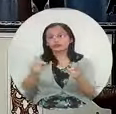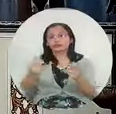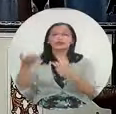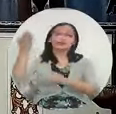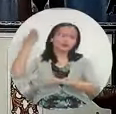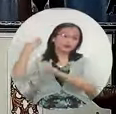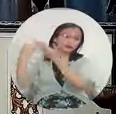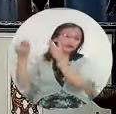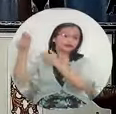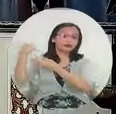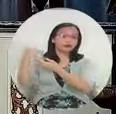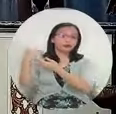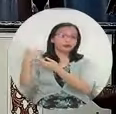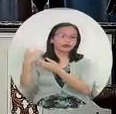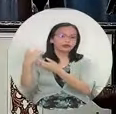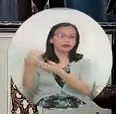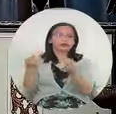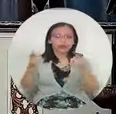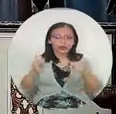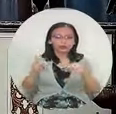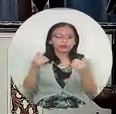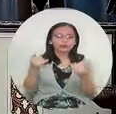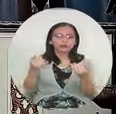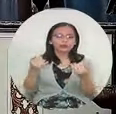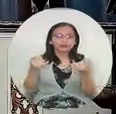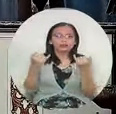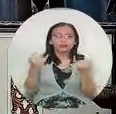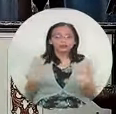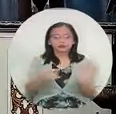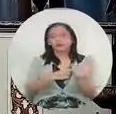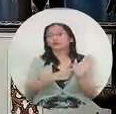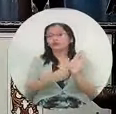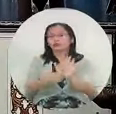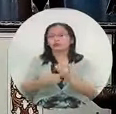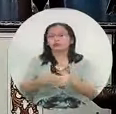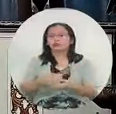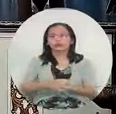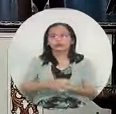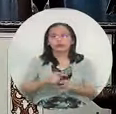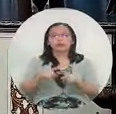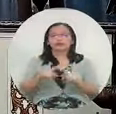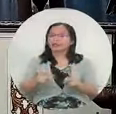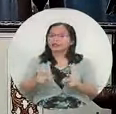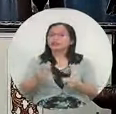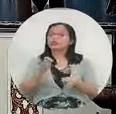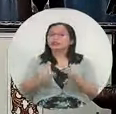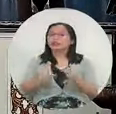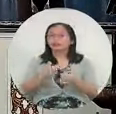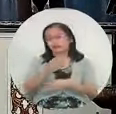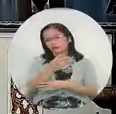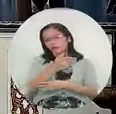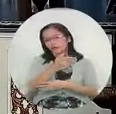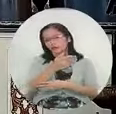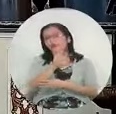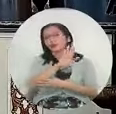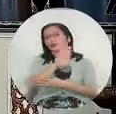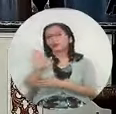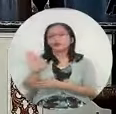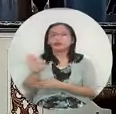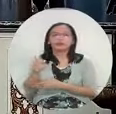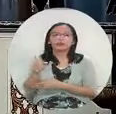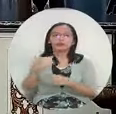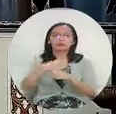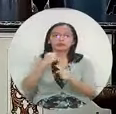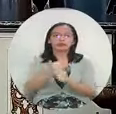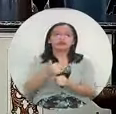karon. But if you made a wrong choice, you cannot change the consequences of a wrong